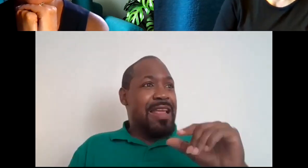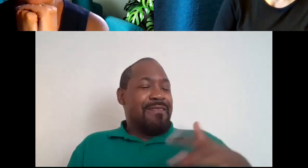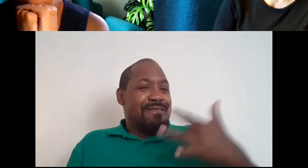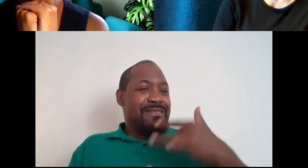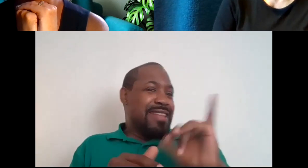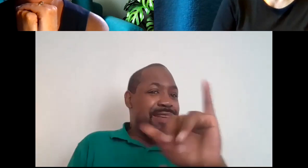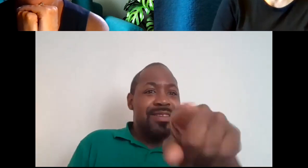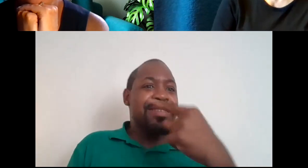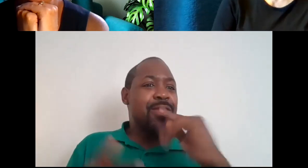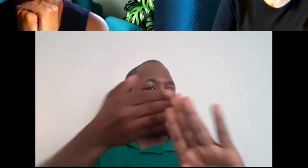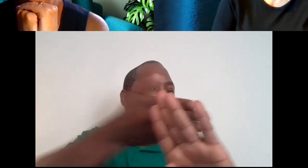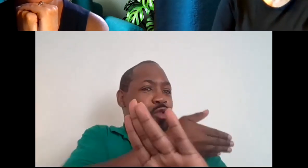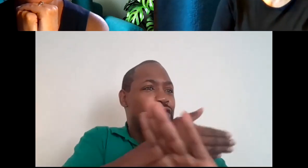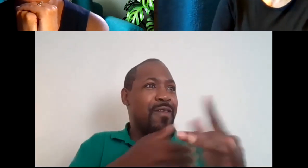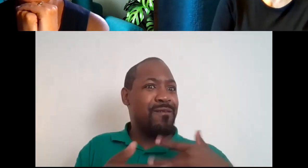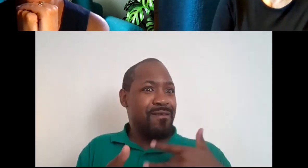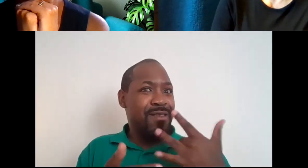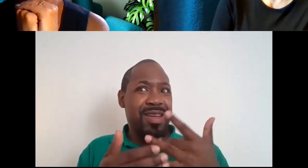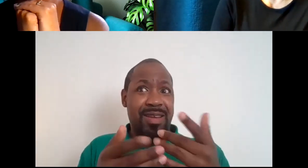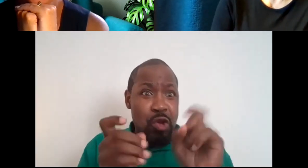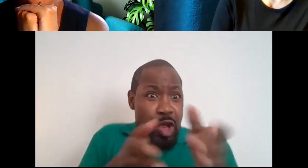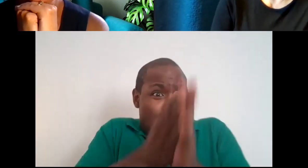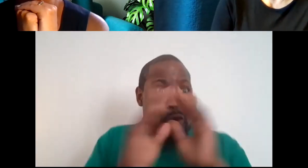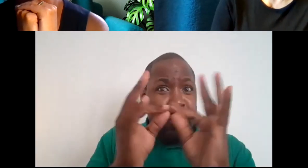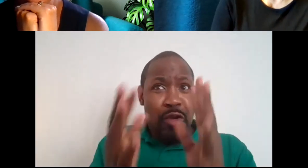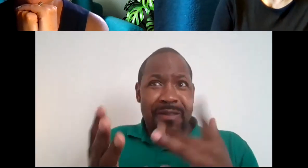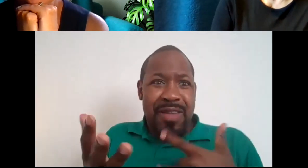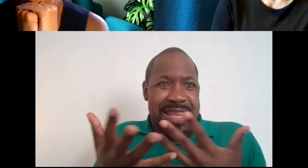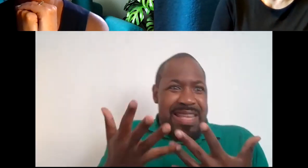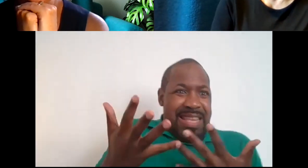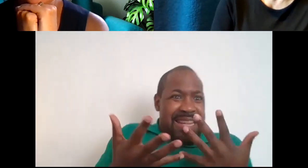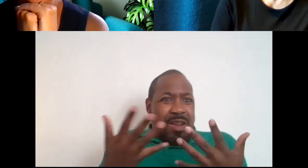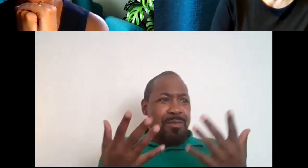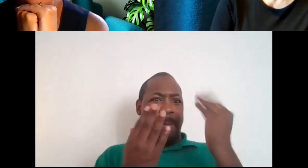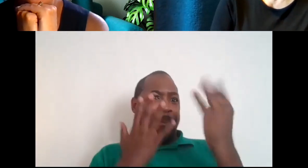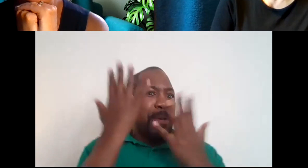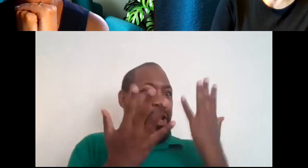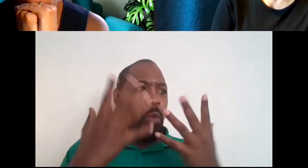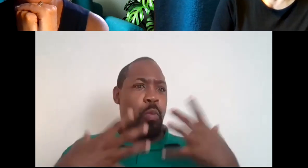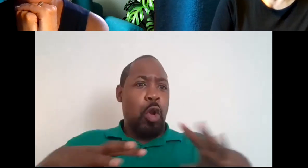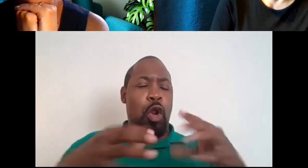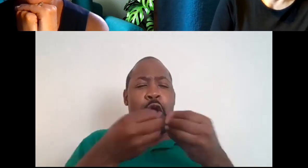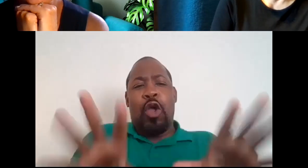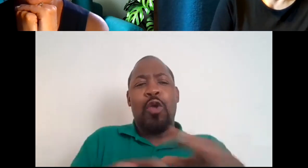going to have an interpreter? And it's awkward to walk in there if you don't know beforehand how to request an